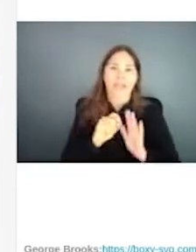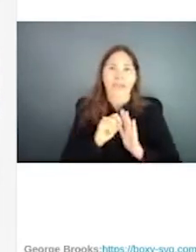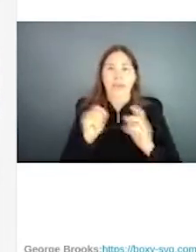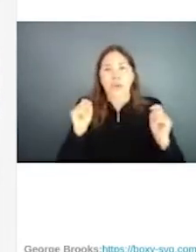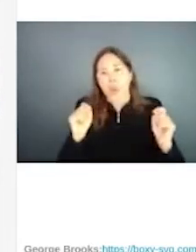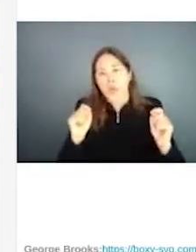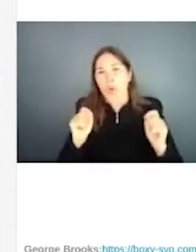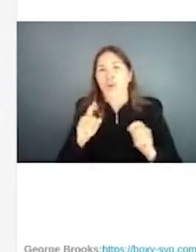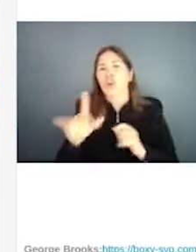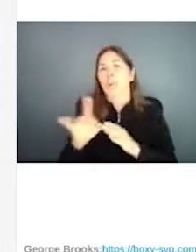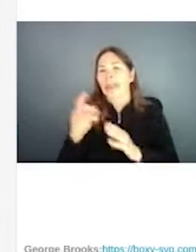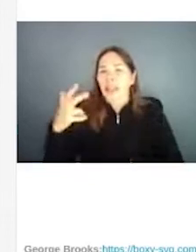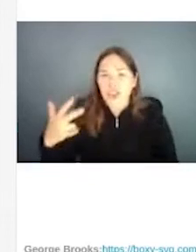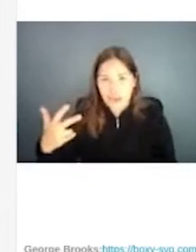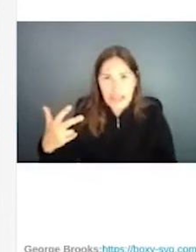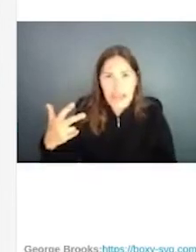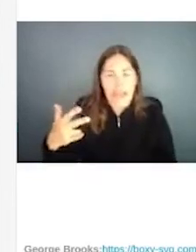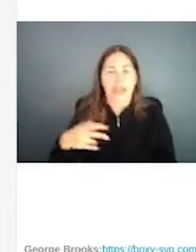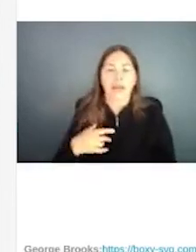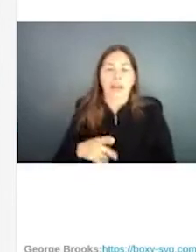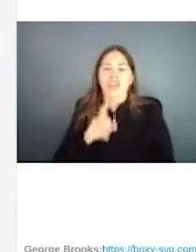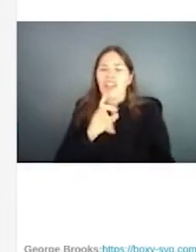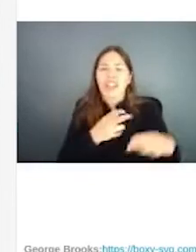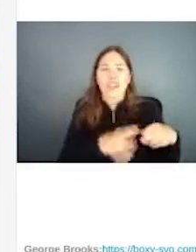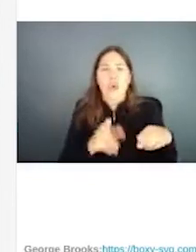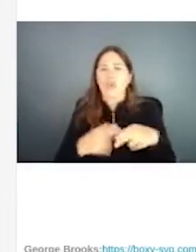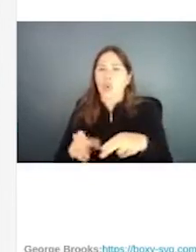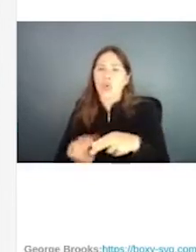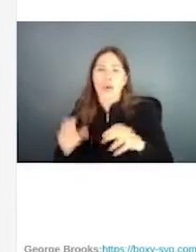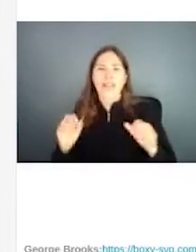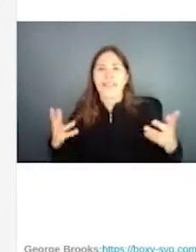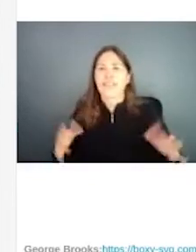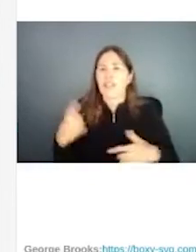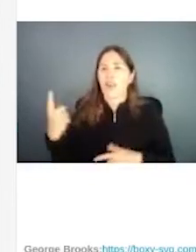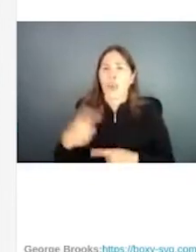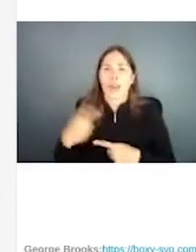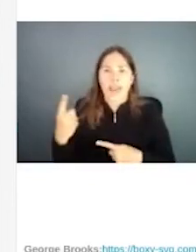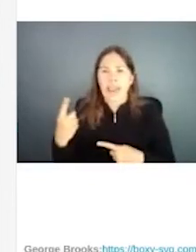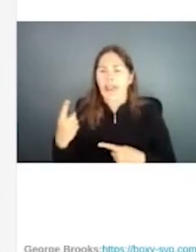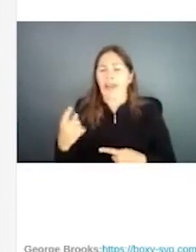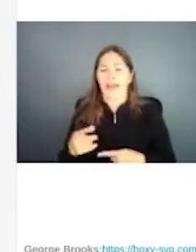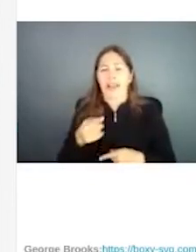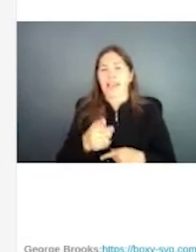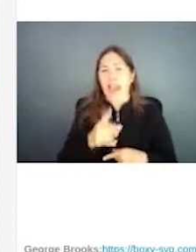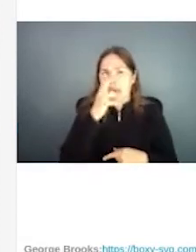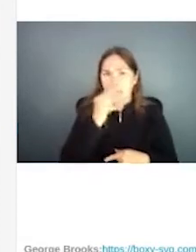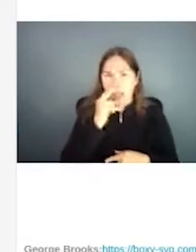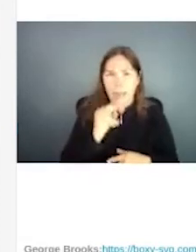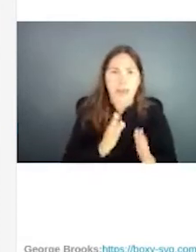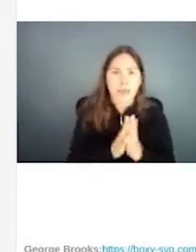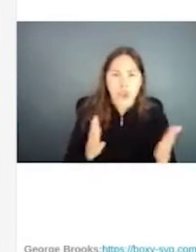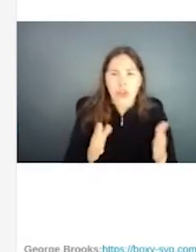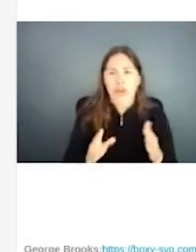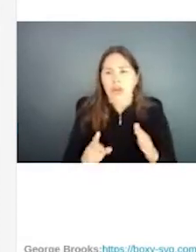want you to go out and pick 3 of them. They're really short. They can be done in a day. This comic book pop art poster is one